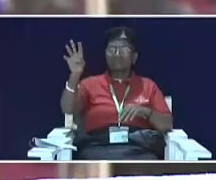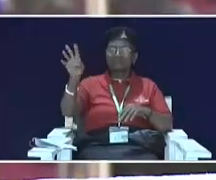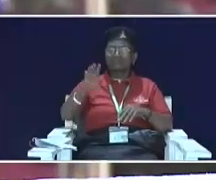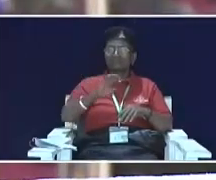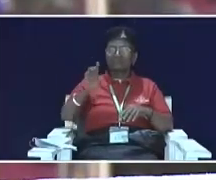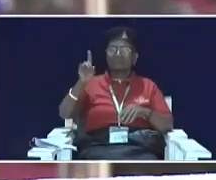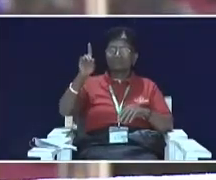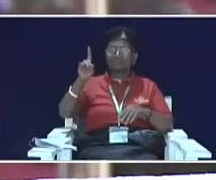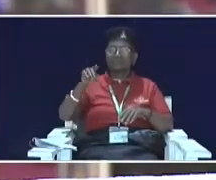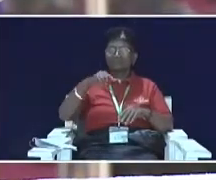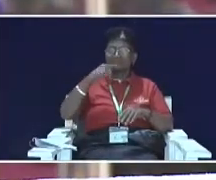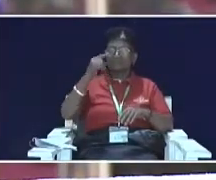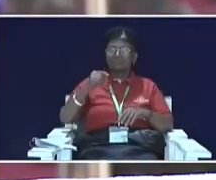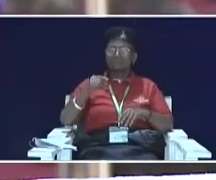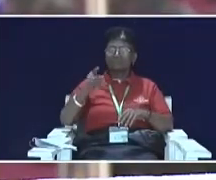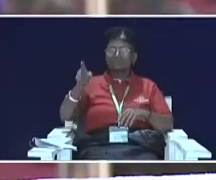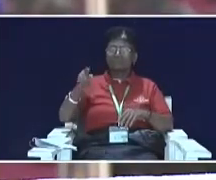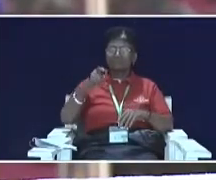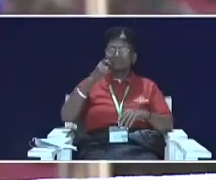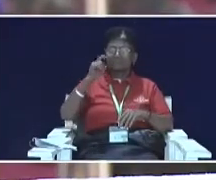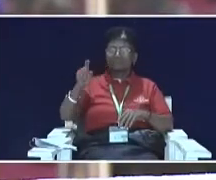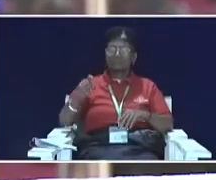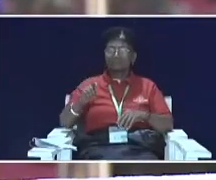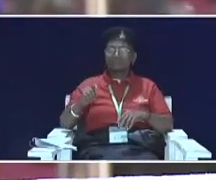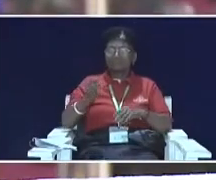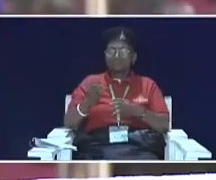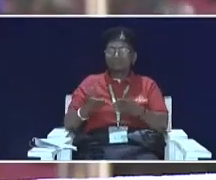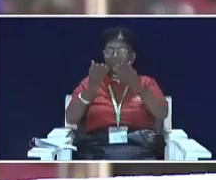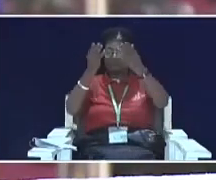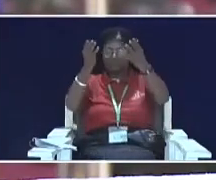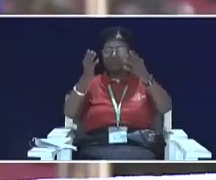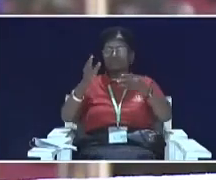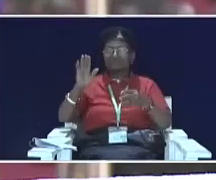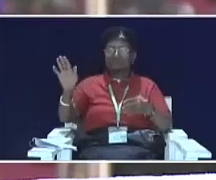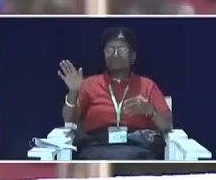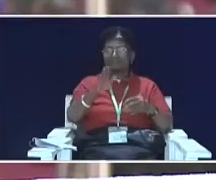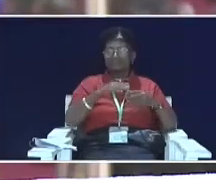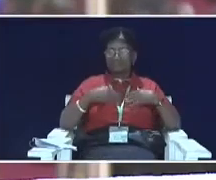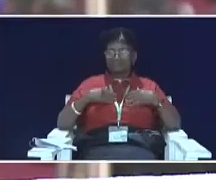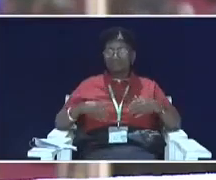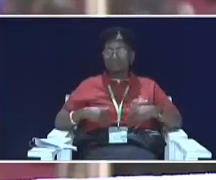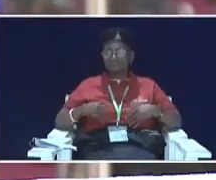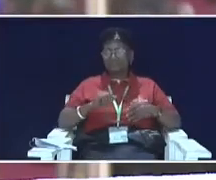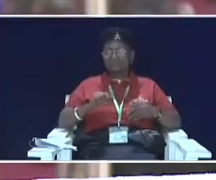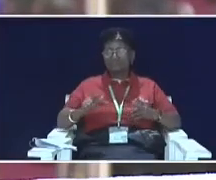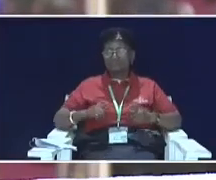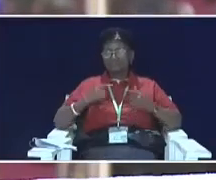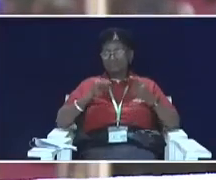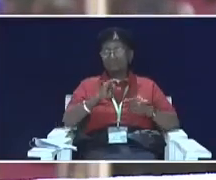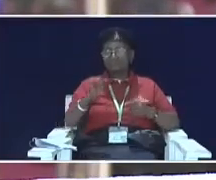Say you must present your body a living sacrifice,